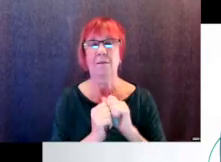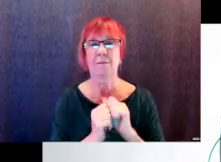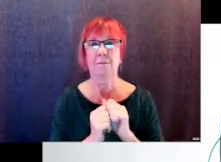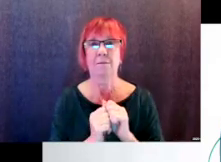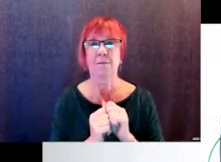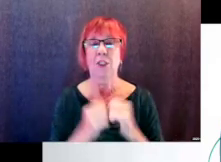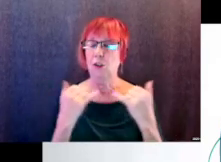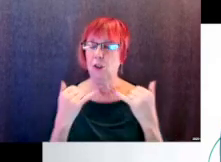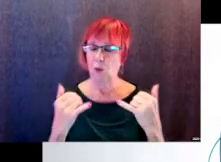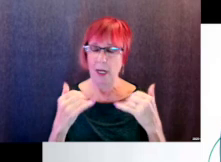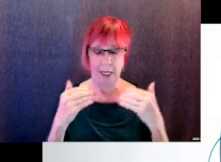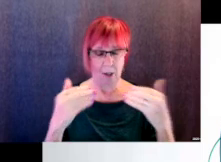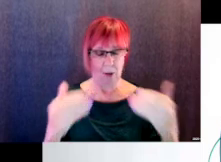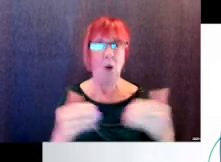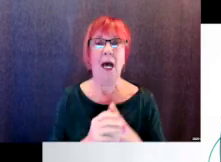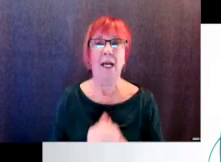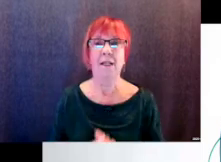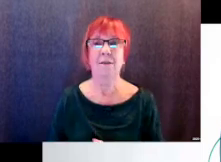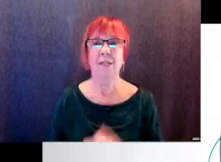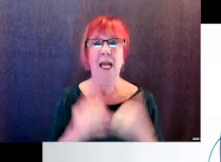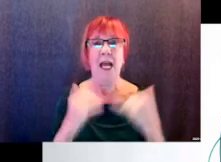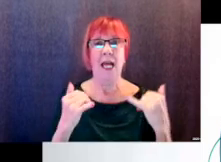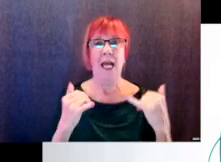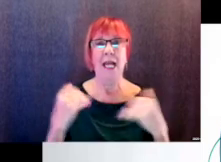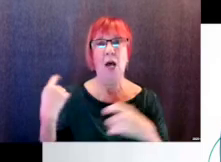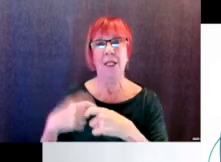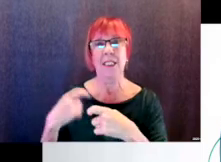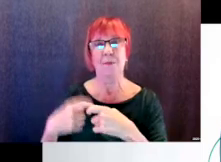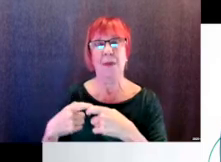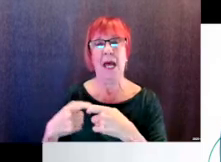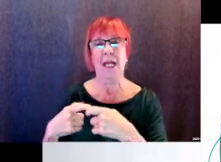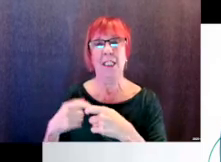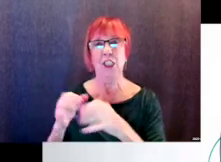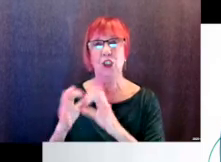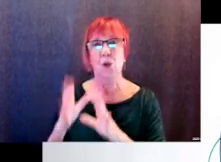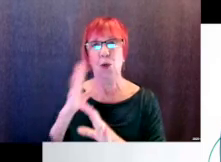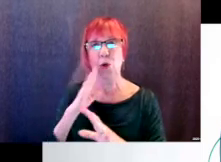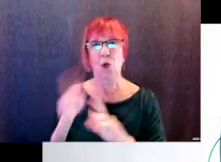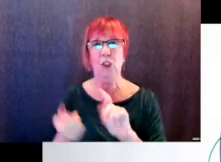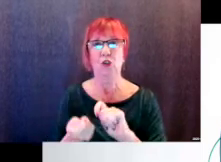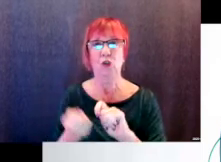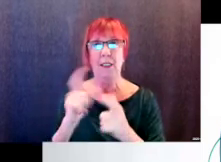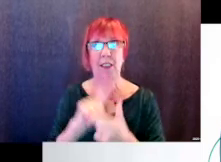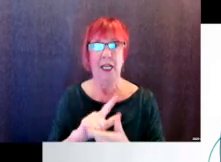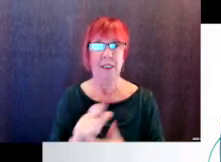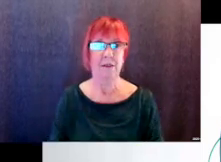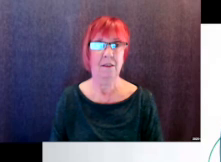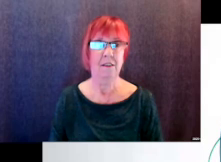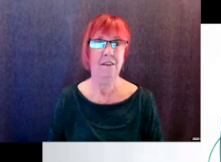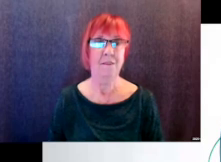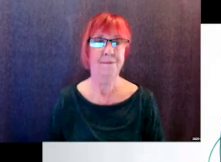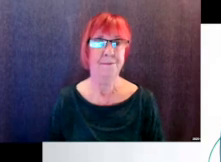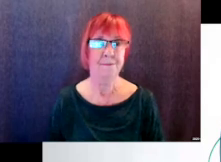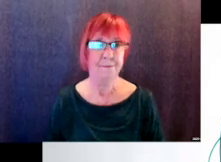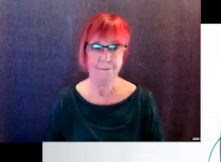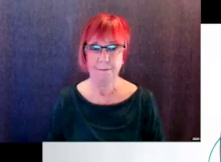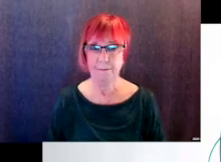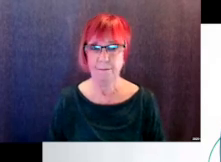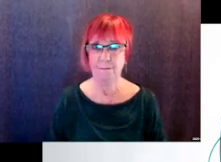recorded and will be available in our meetings and workshops webpage in about 2 weeks, including the